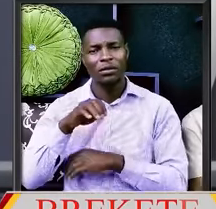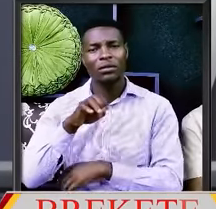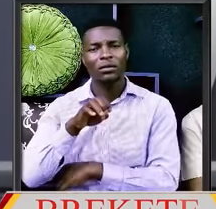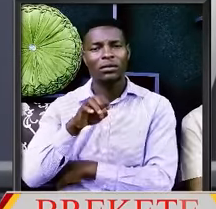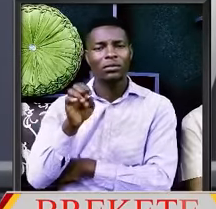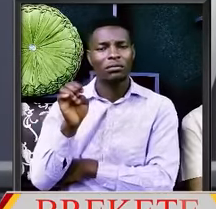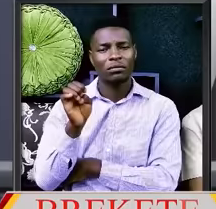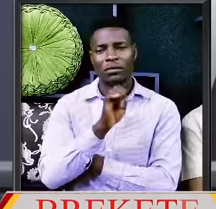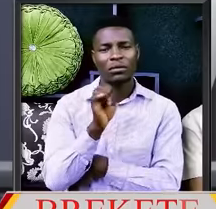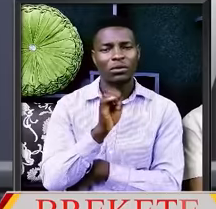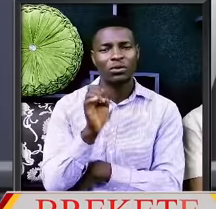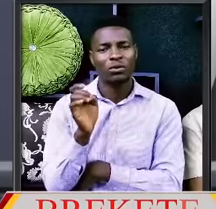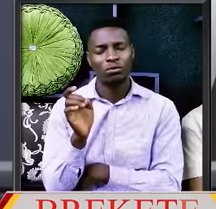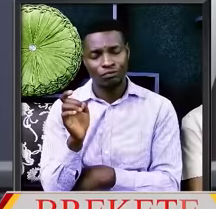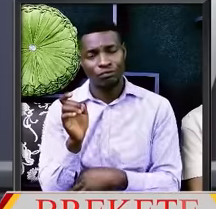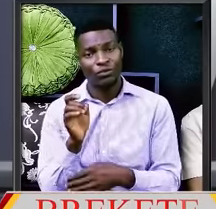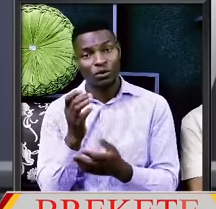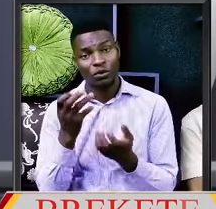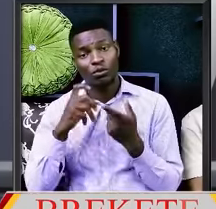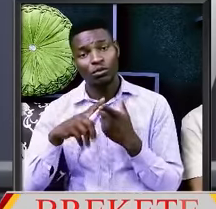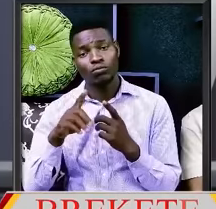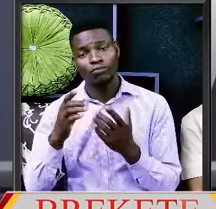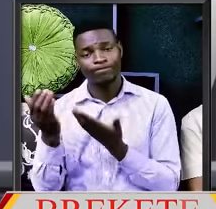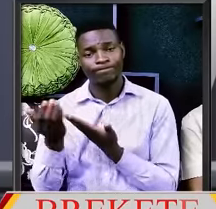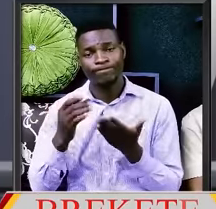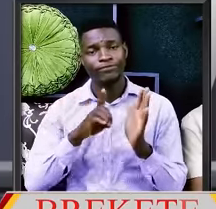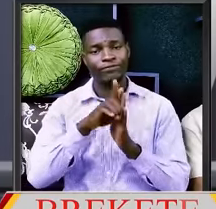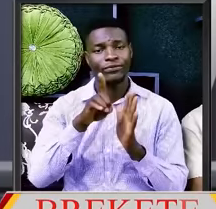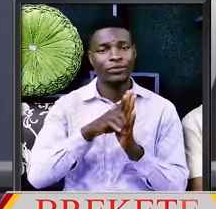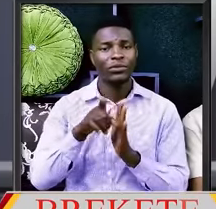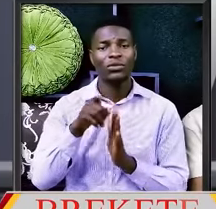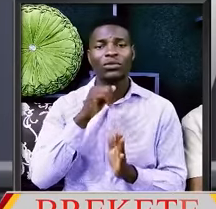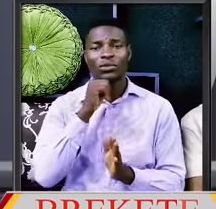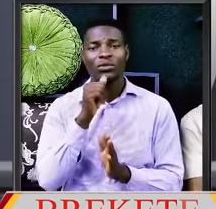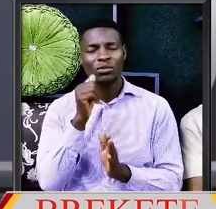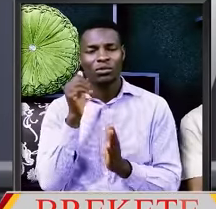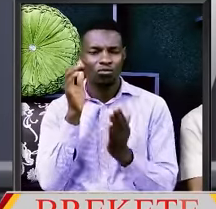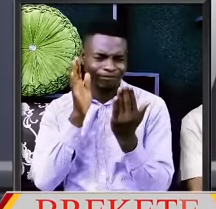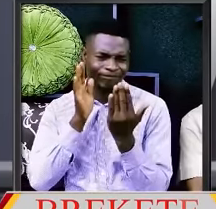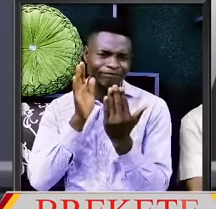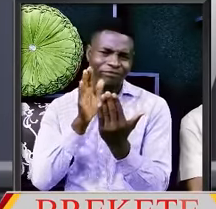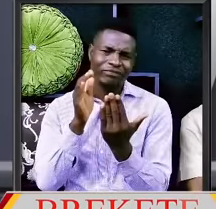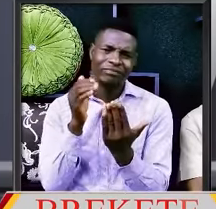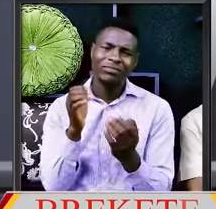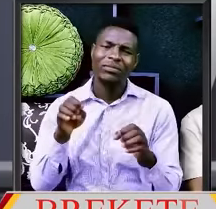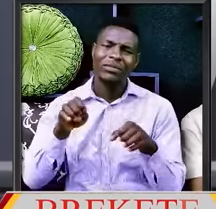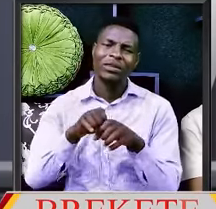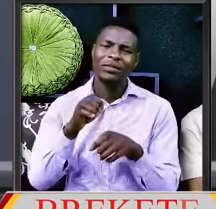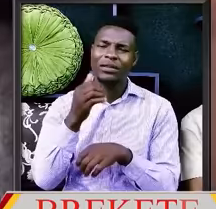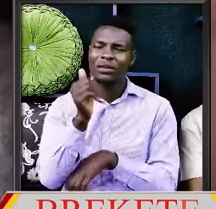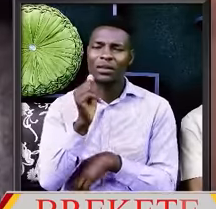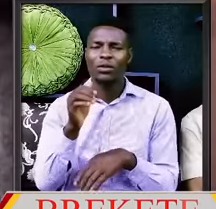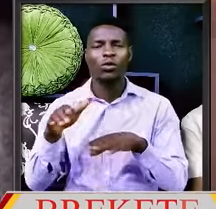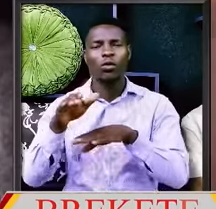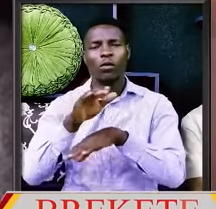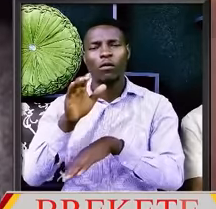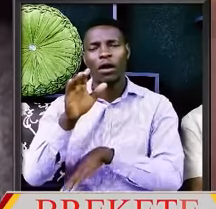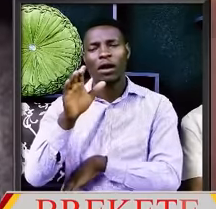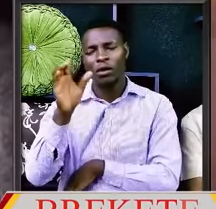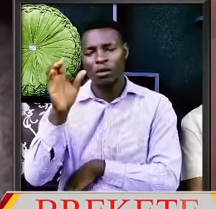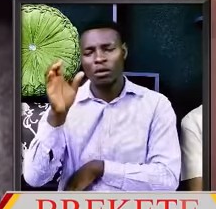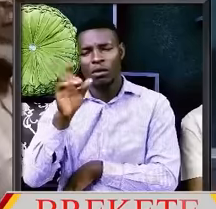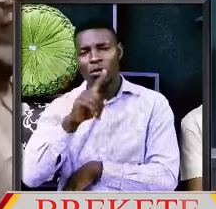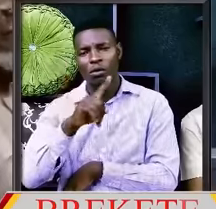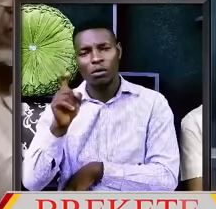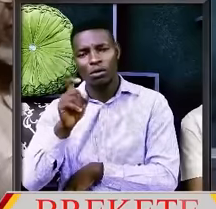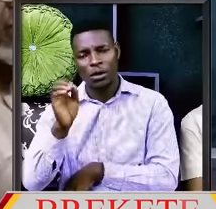when you want bring development, you no go face even 10% over 100 for another place